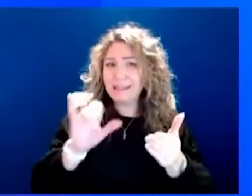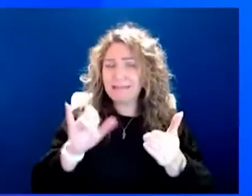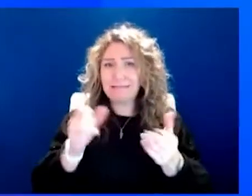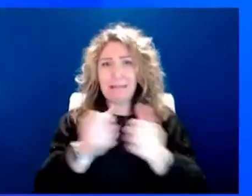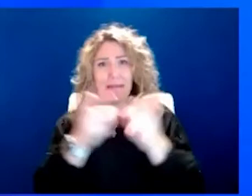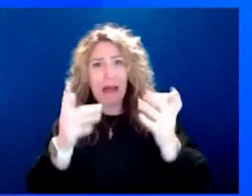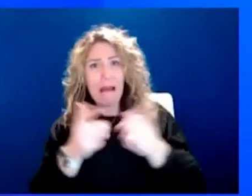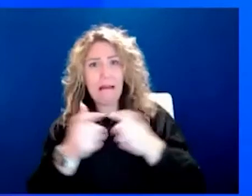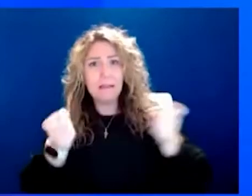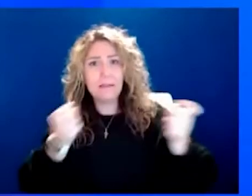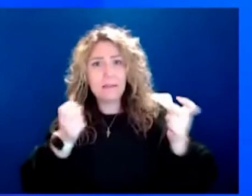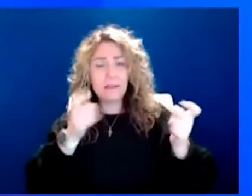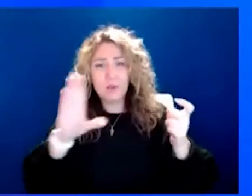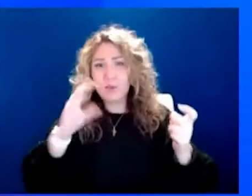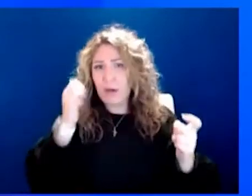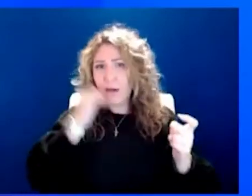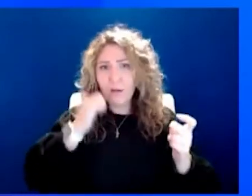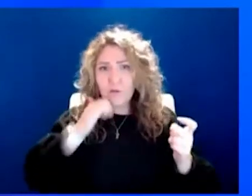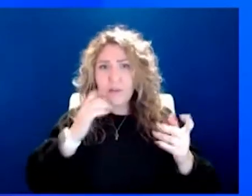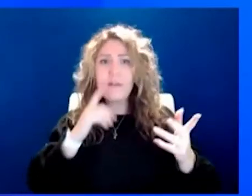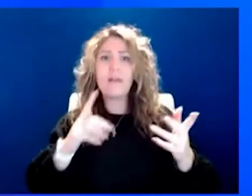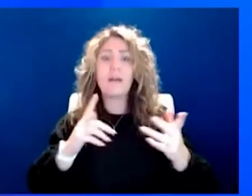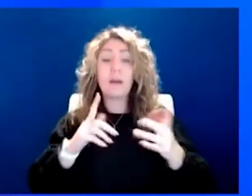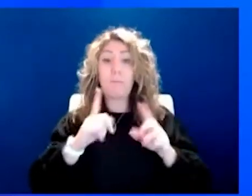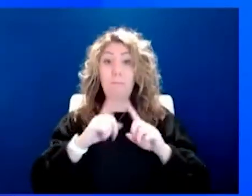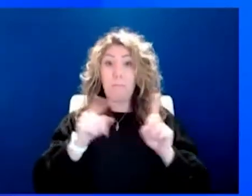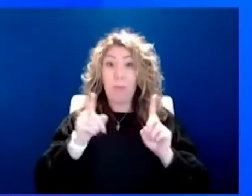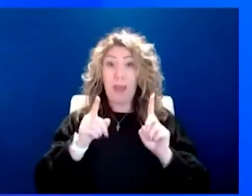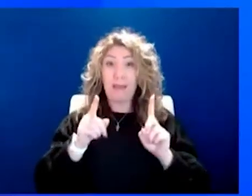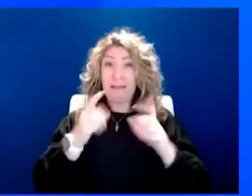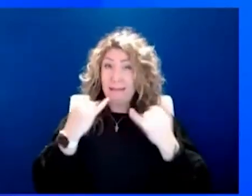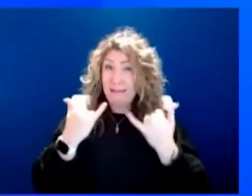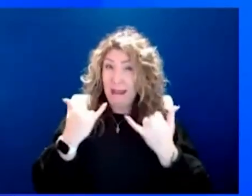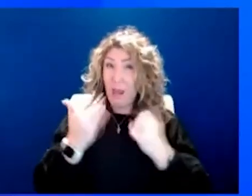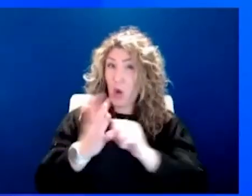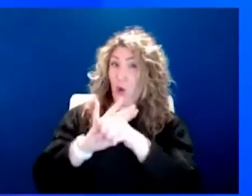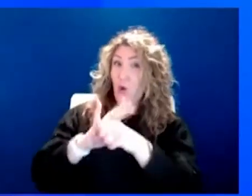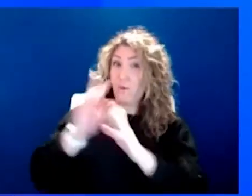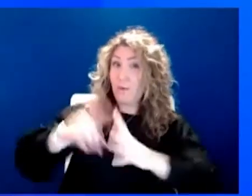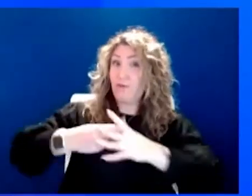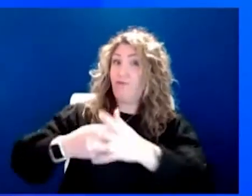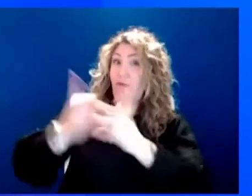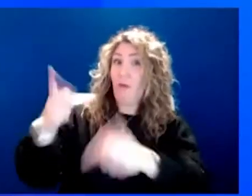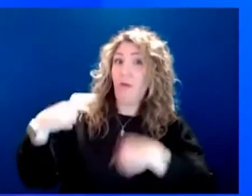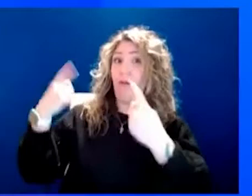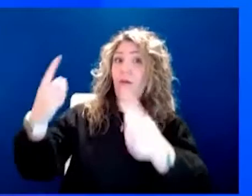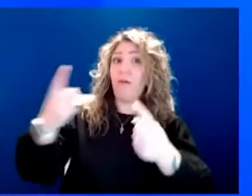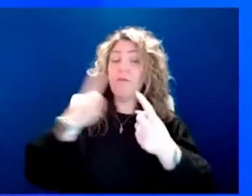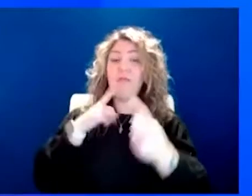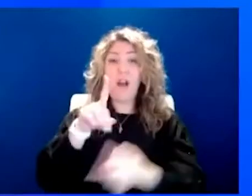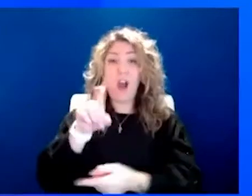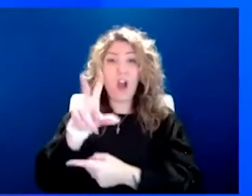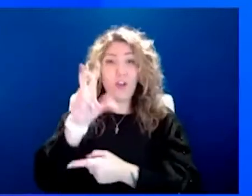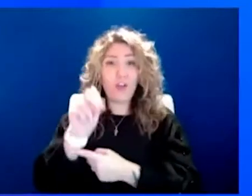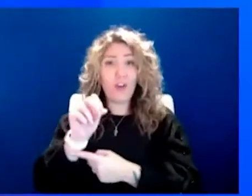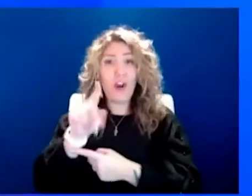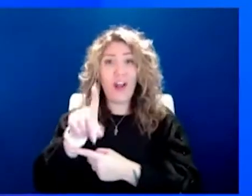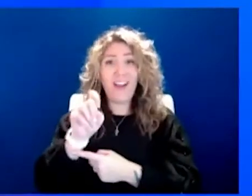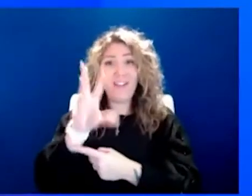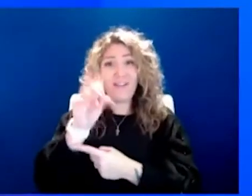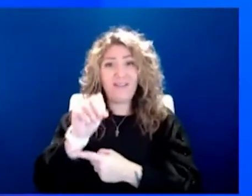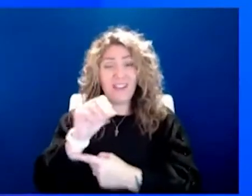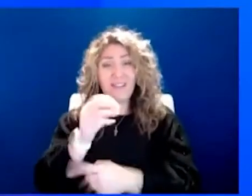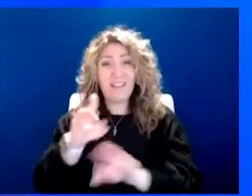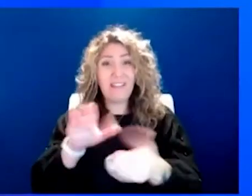your everyday. Since the pandemic has started, we've seen anywhere leading up to 130, 150 deaths each month. But again, it's